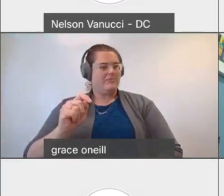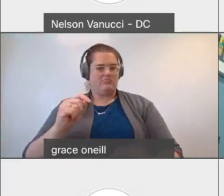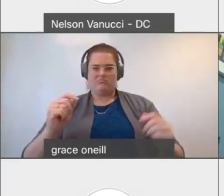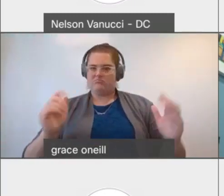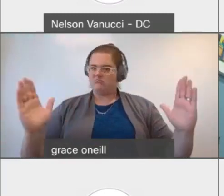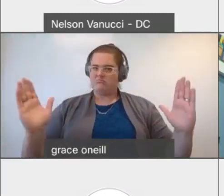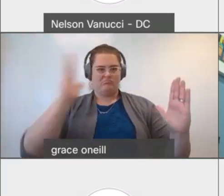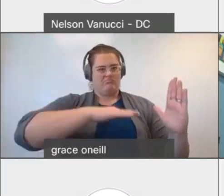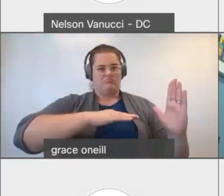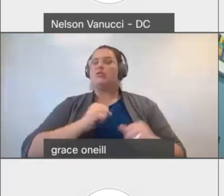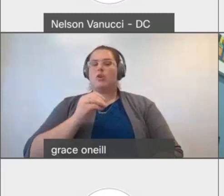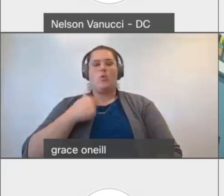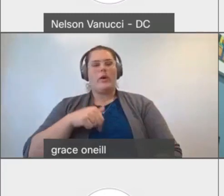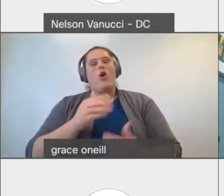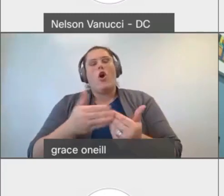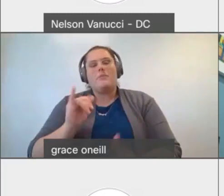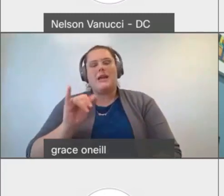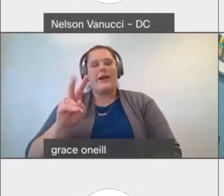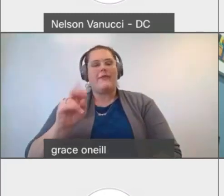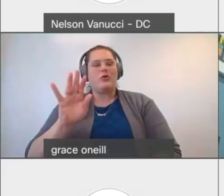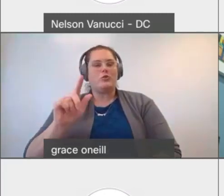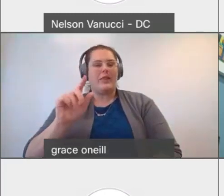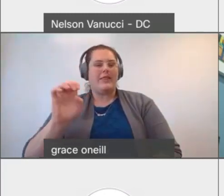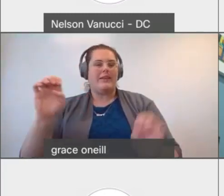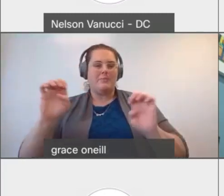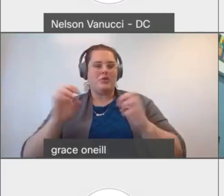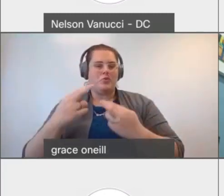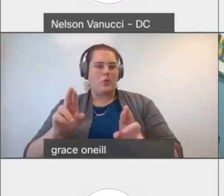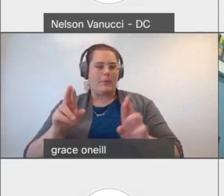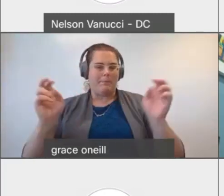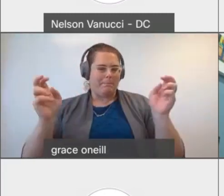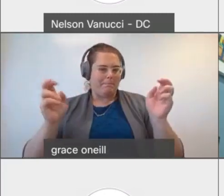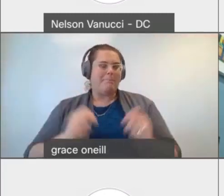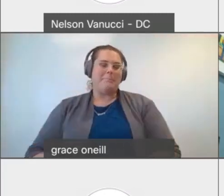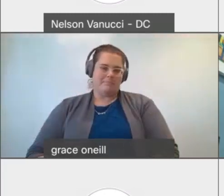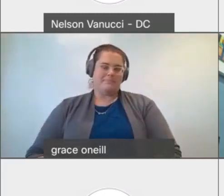almost like a virtual ER. So I hope that answers the question.